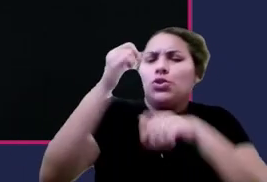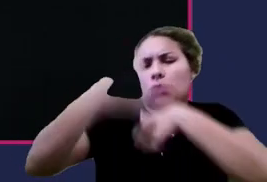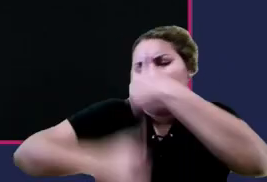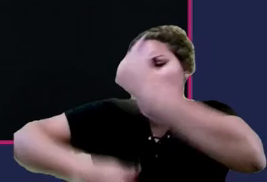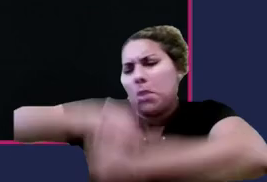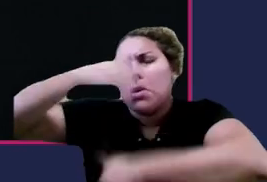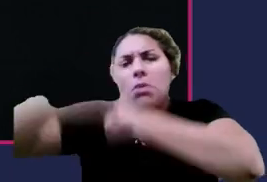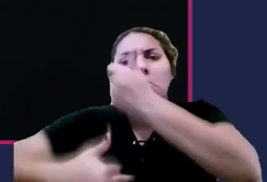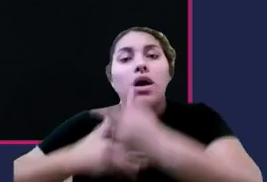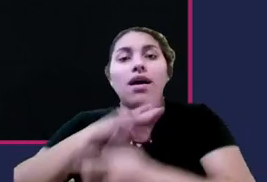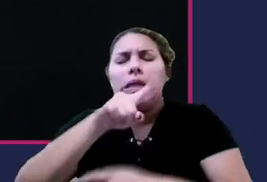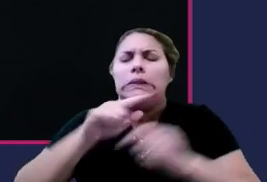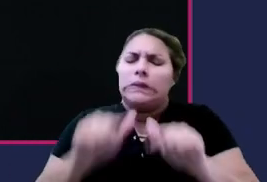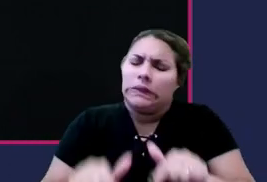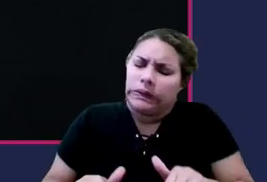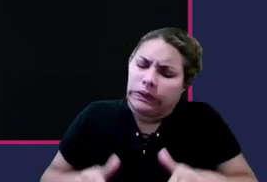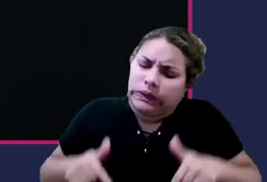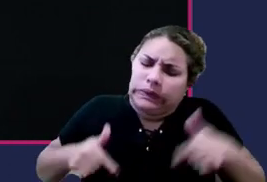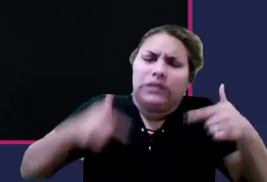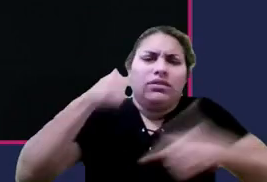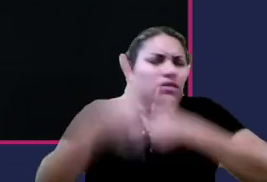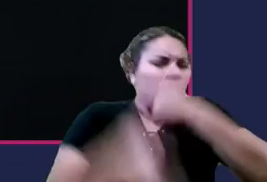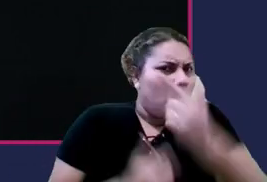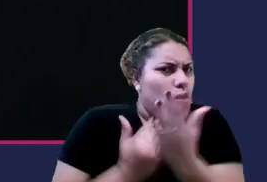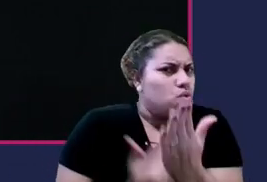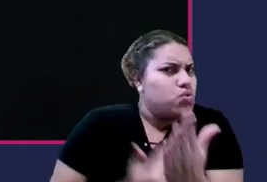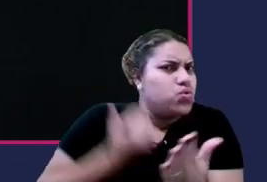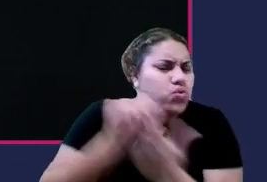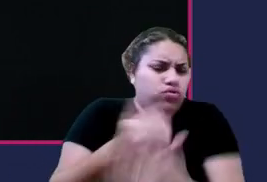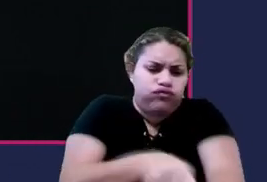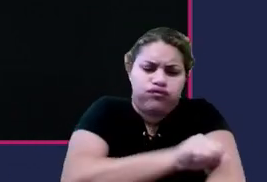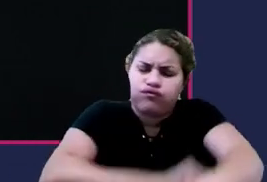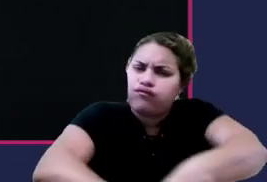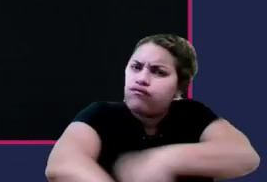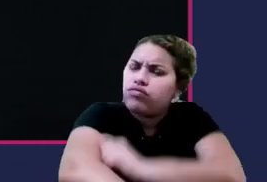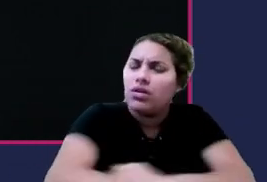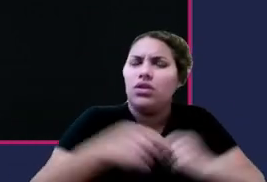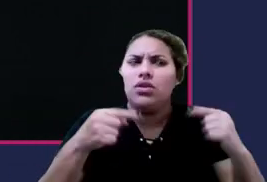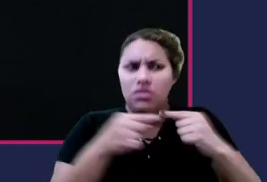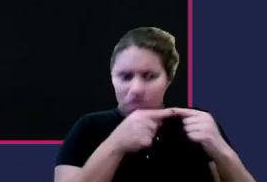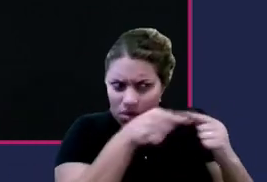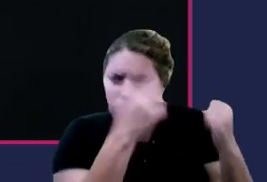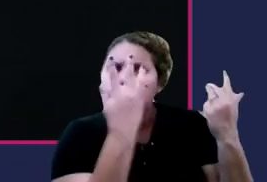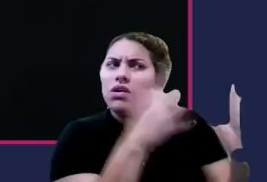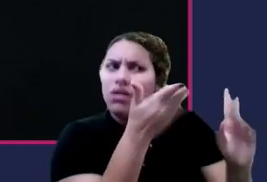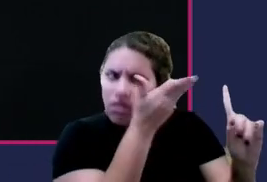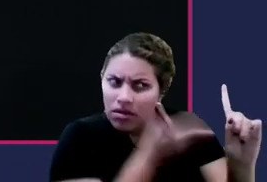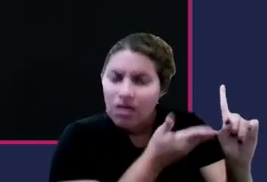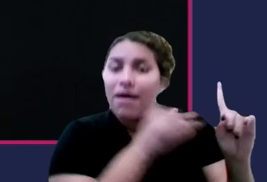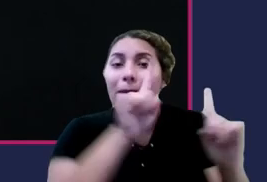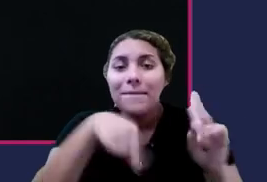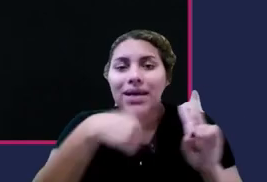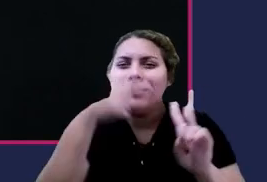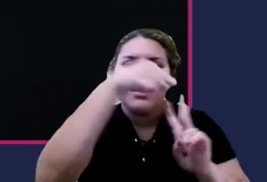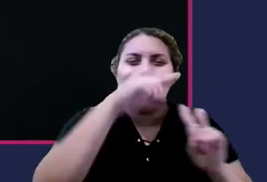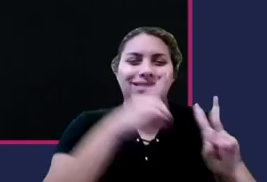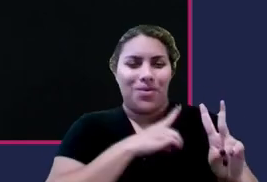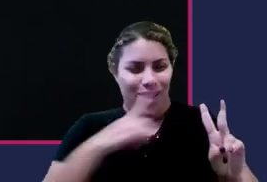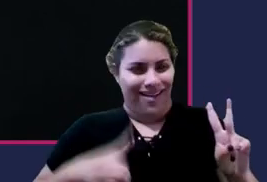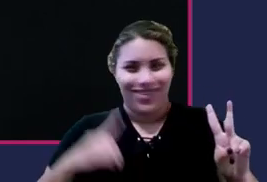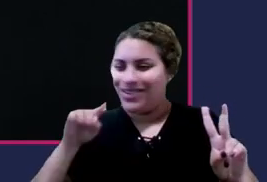Congressman Pedro did a huge work in Congress because it's hard.